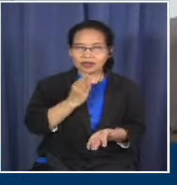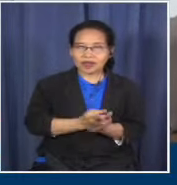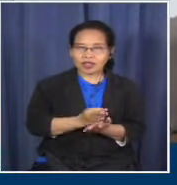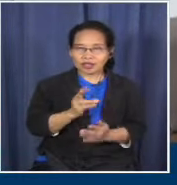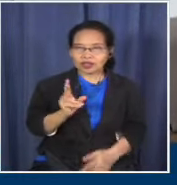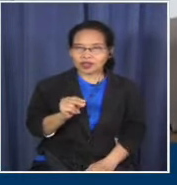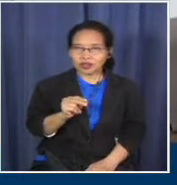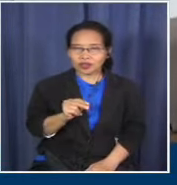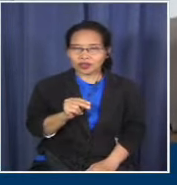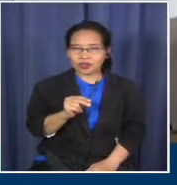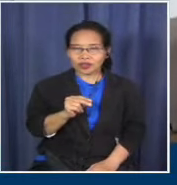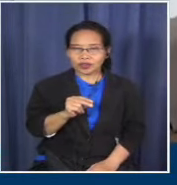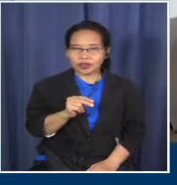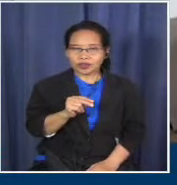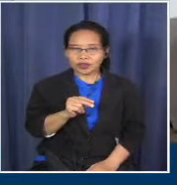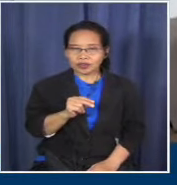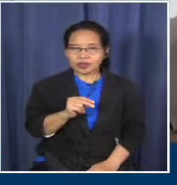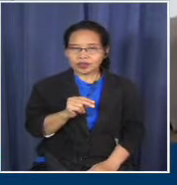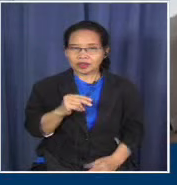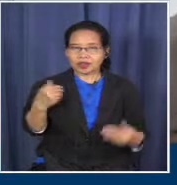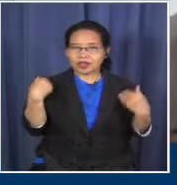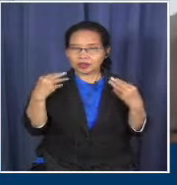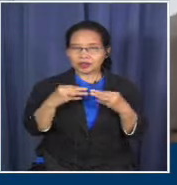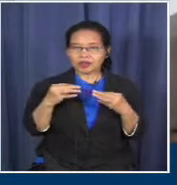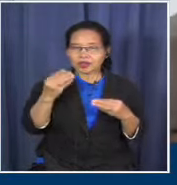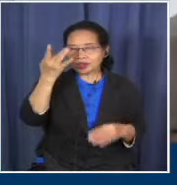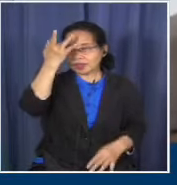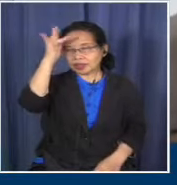all scientists to approve that this is a fact. No.